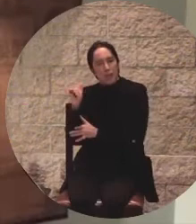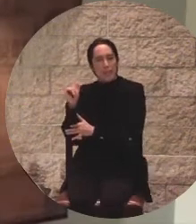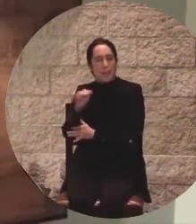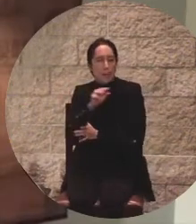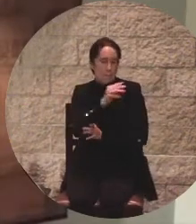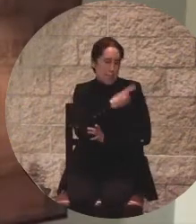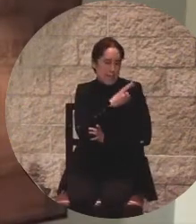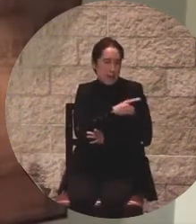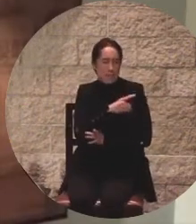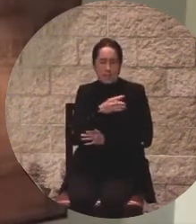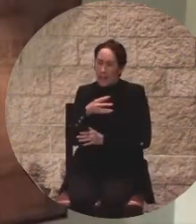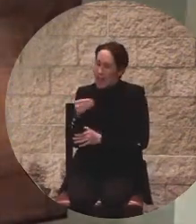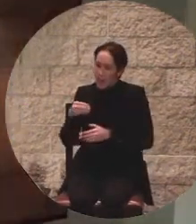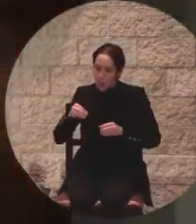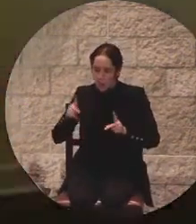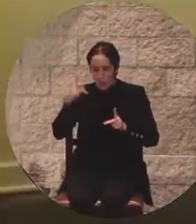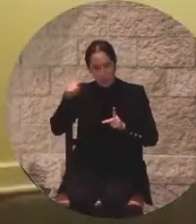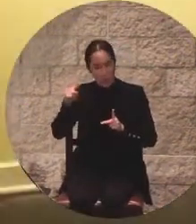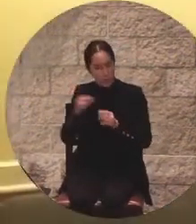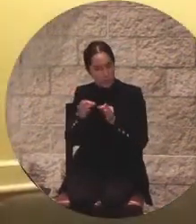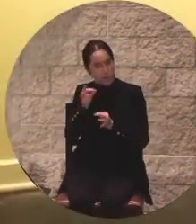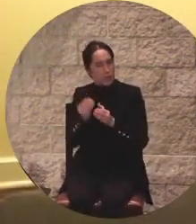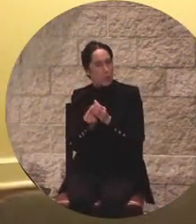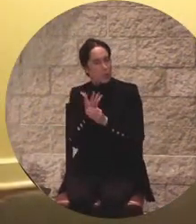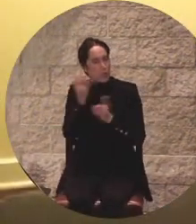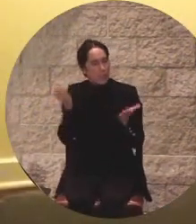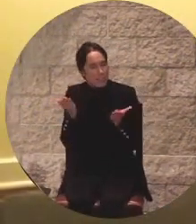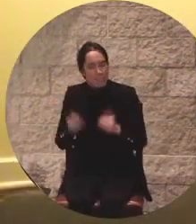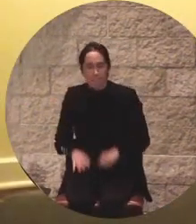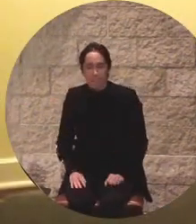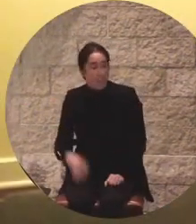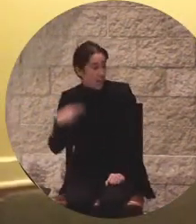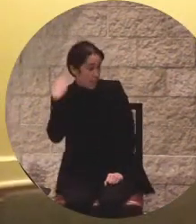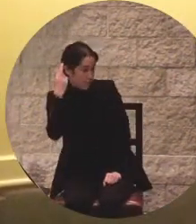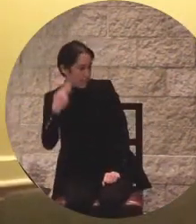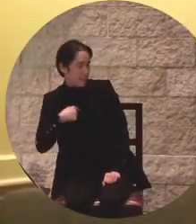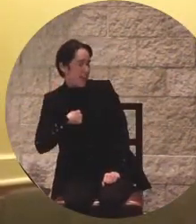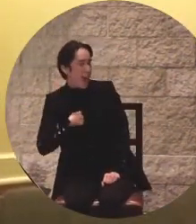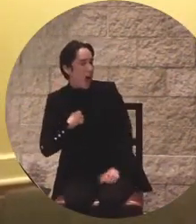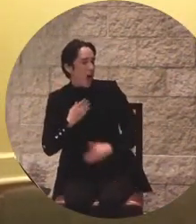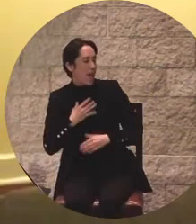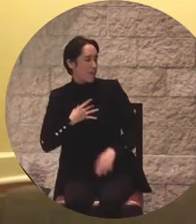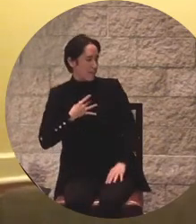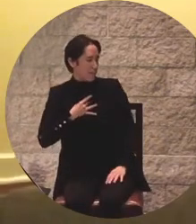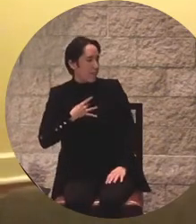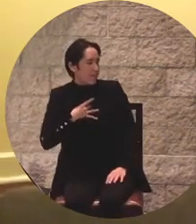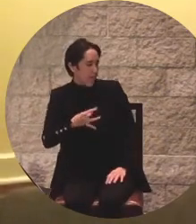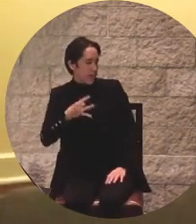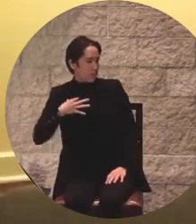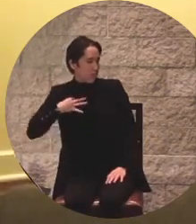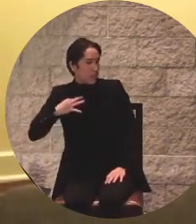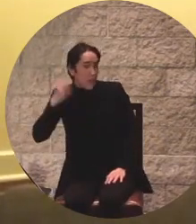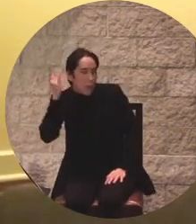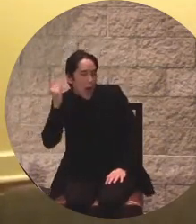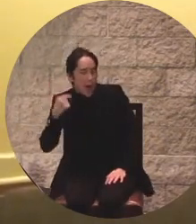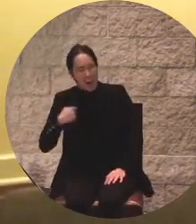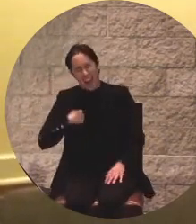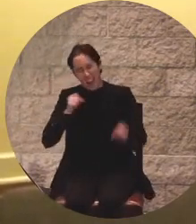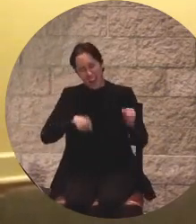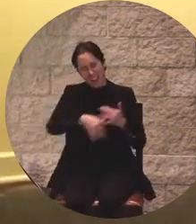spiritual expansion and growth. The reason I like to volunteer is because I get to hang out with the